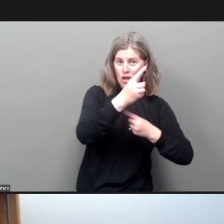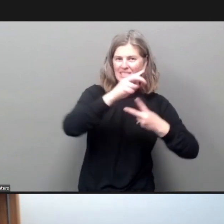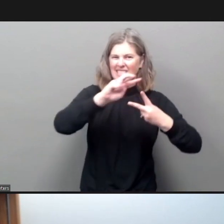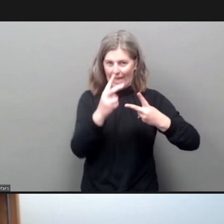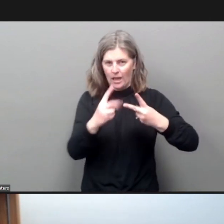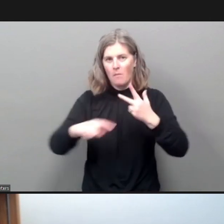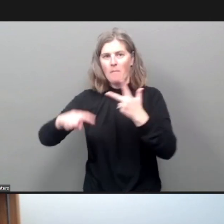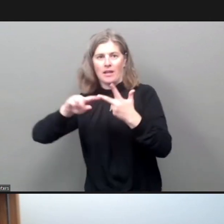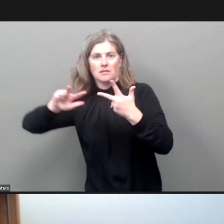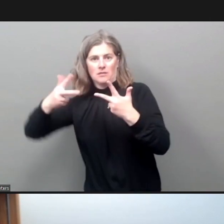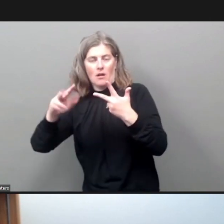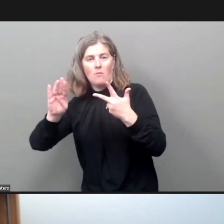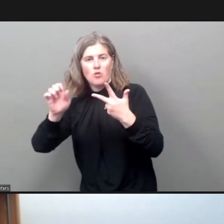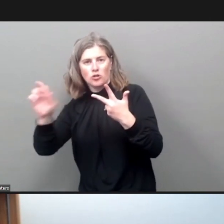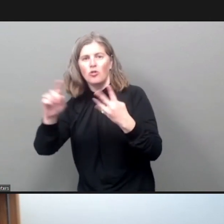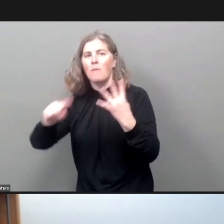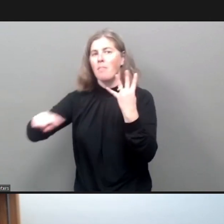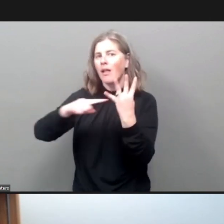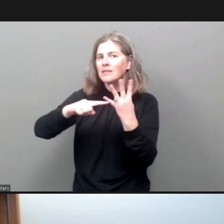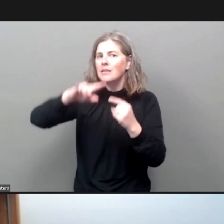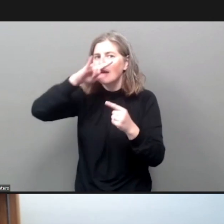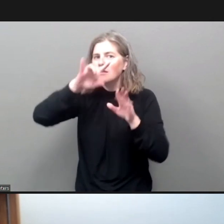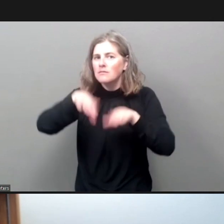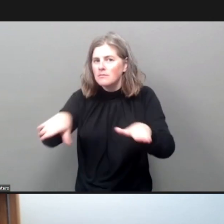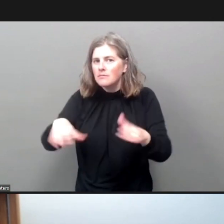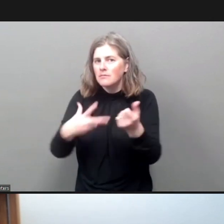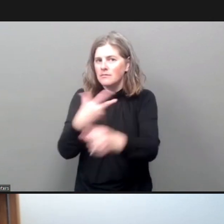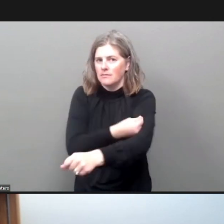week getting started on their vaccines. Thanks.